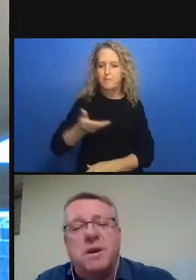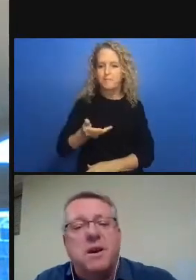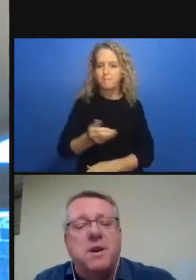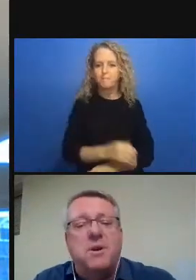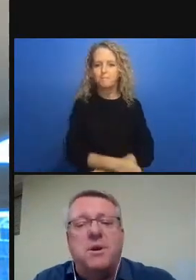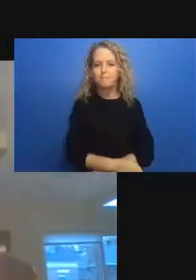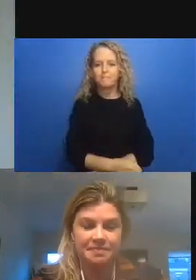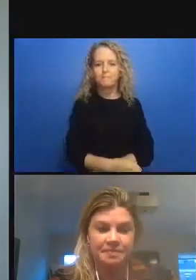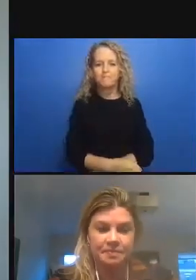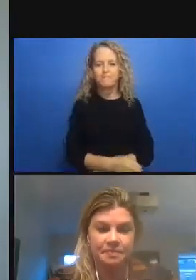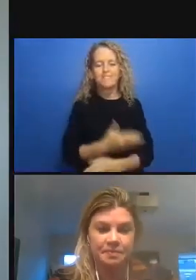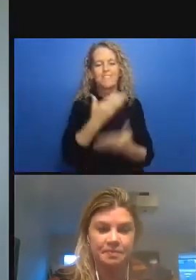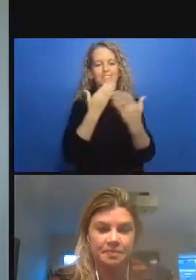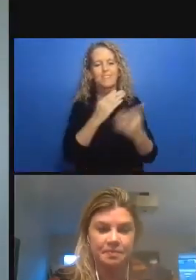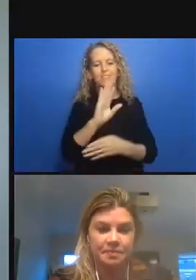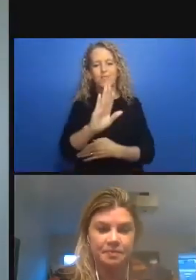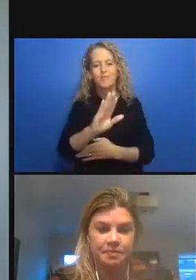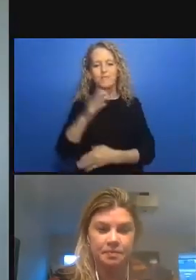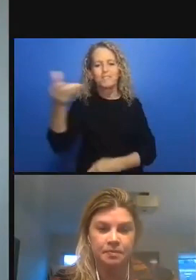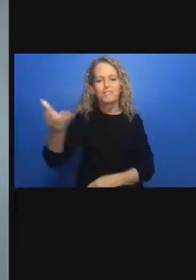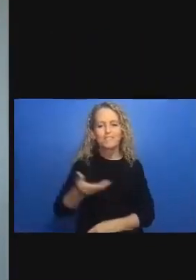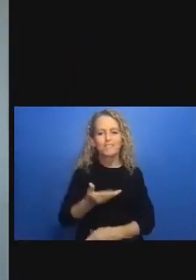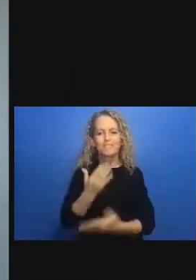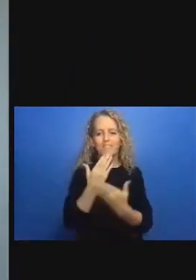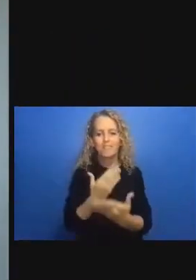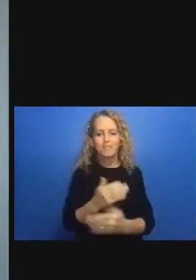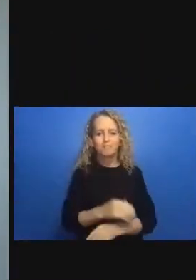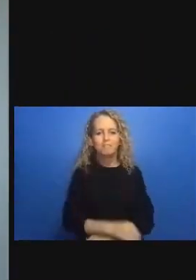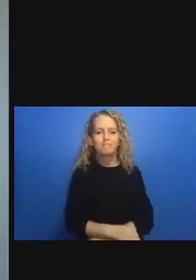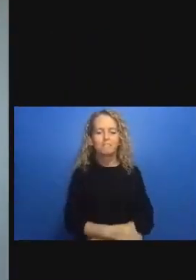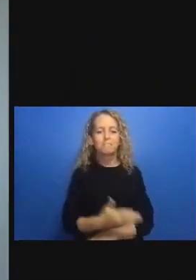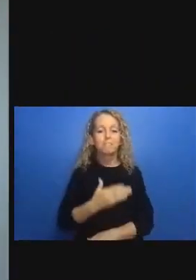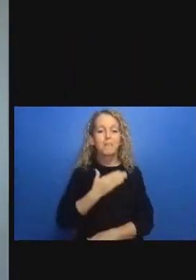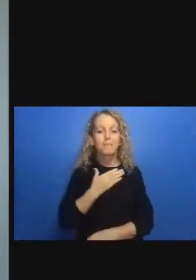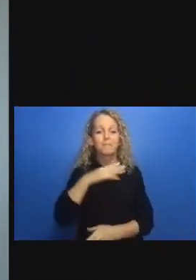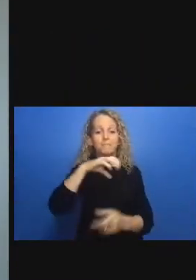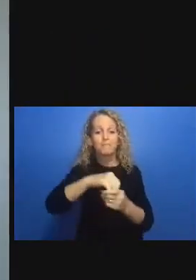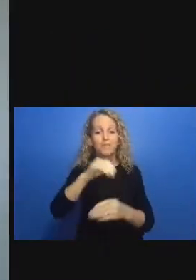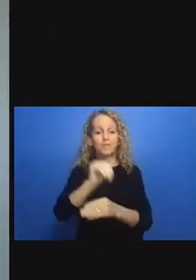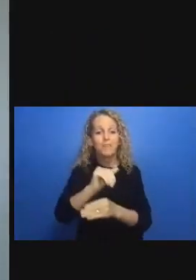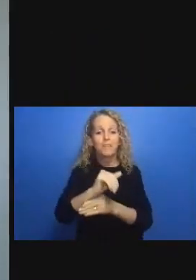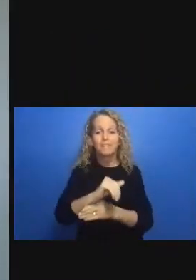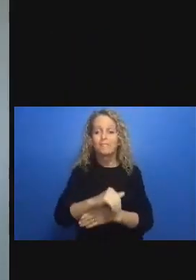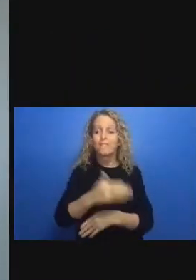much, Laurie, for the kind introduction. And it's a pleasure being here this evening, and good evening.